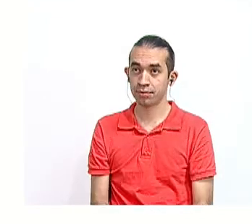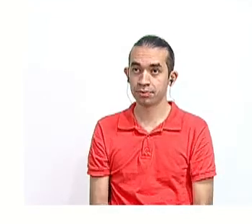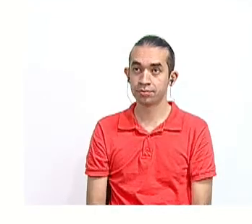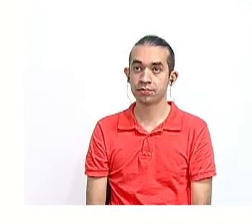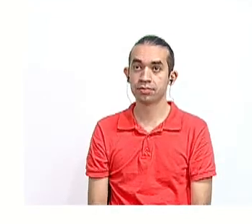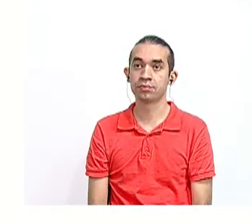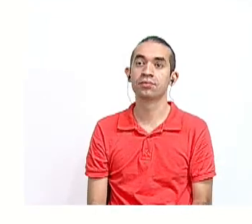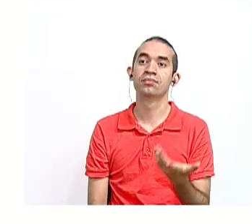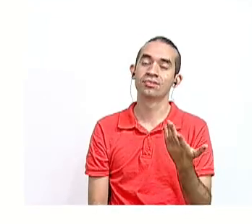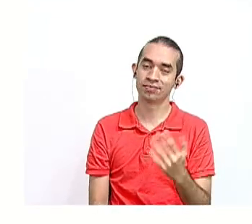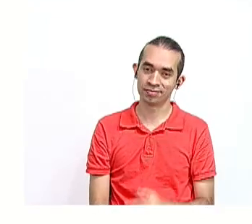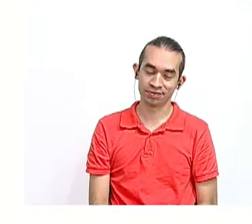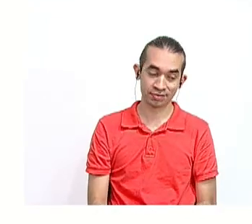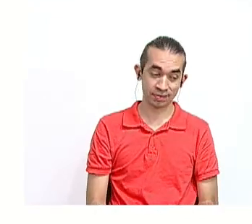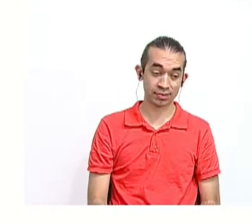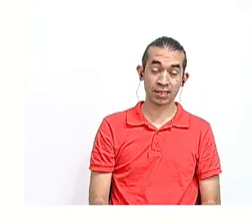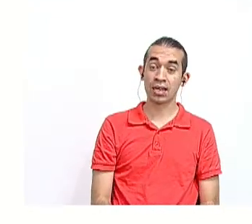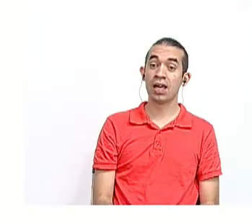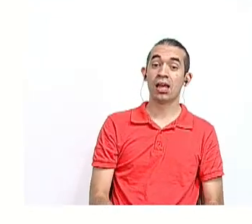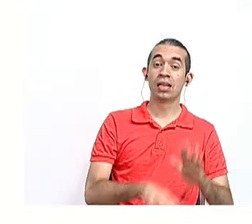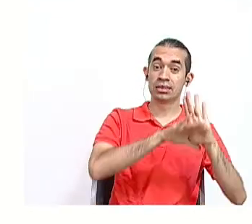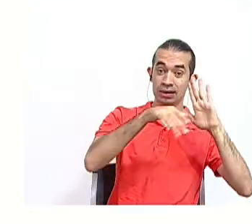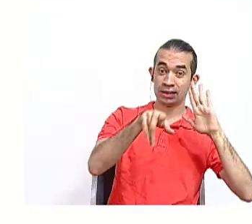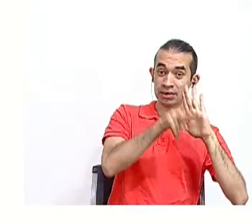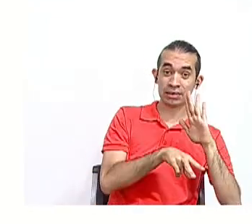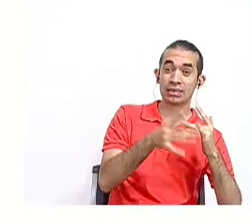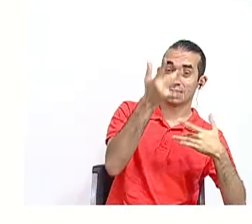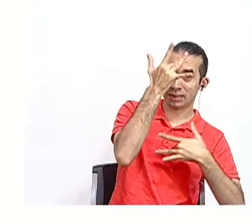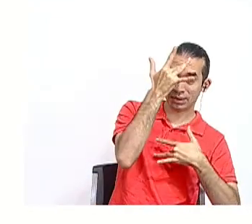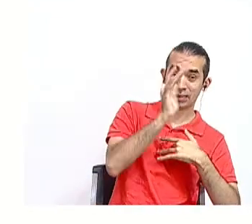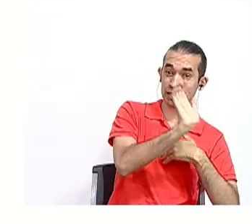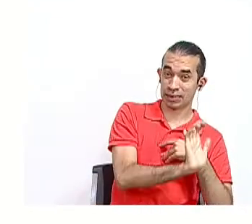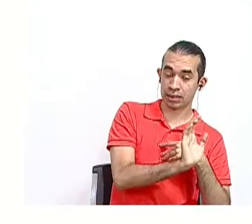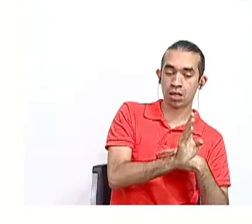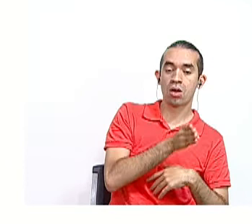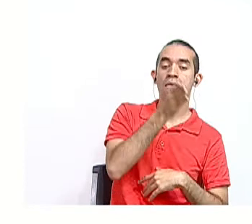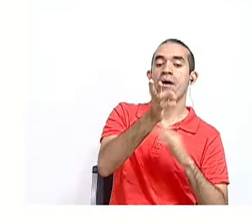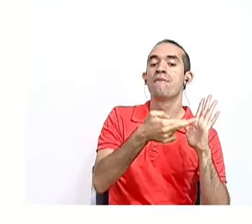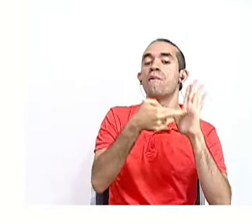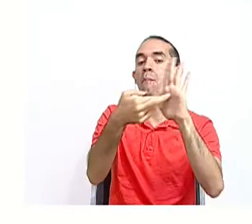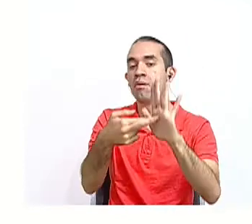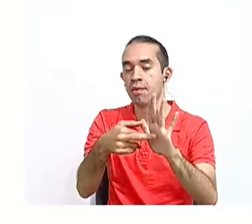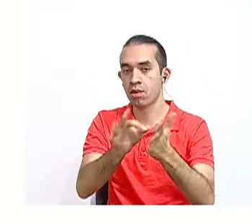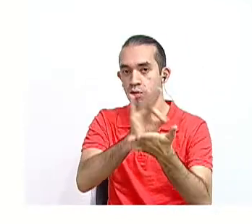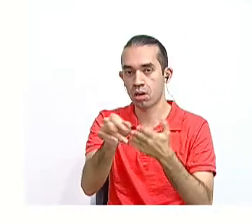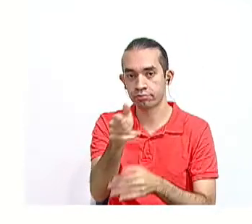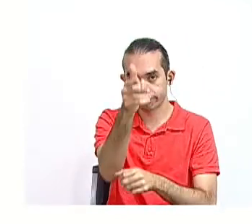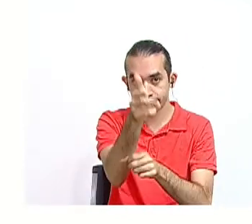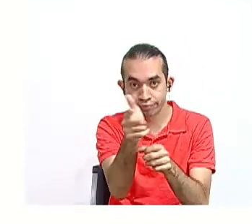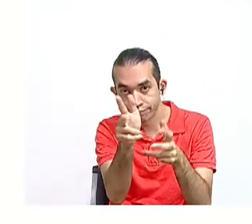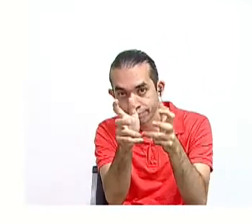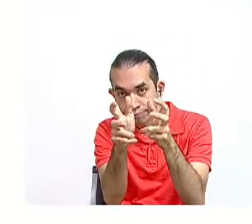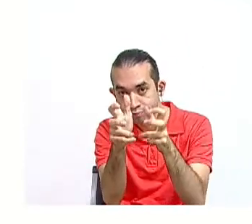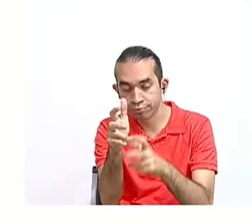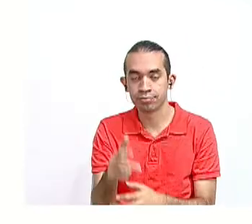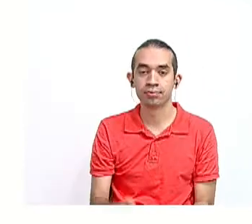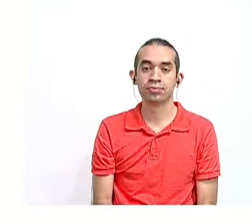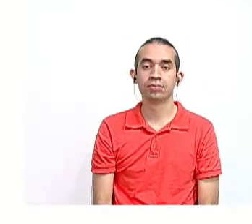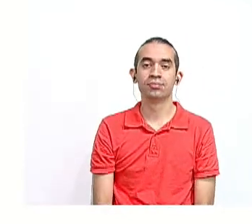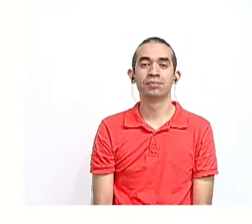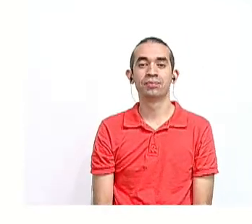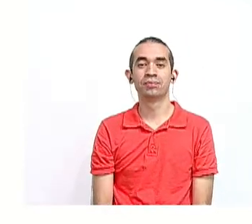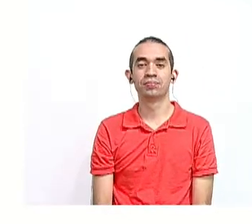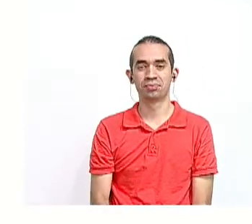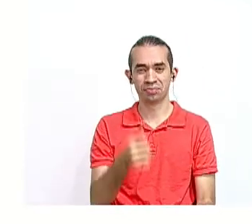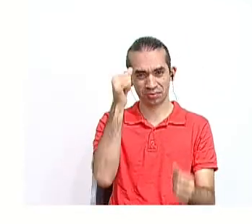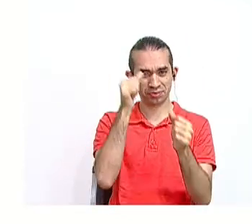that is to represent ill children at school. Great. I know you got it, right? They talked about